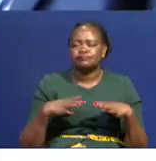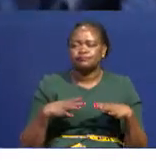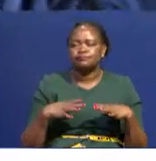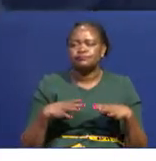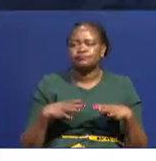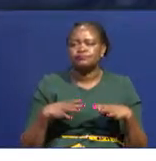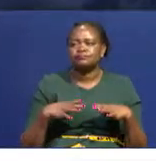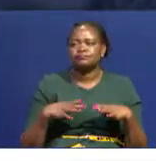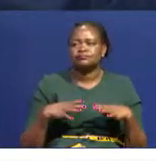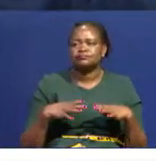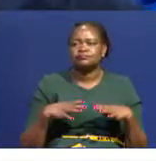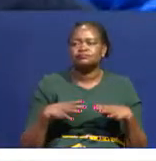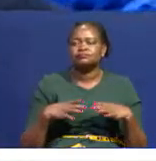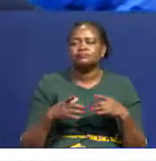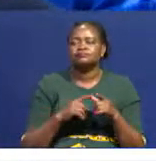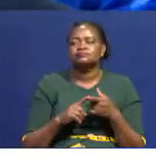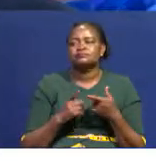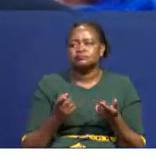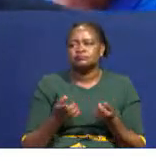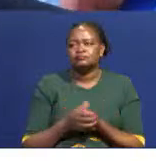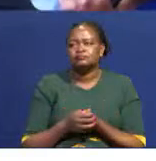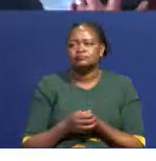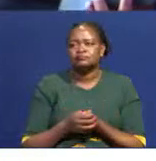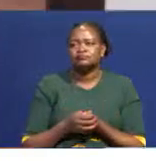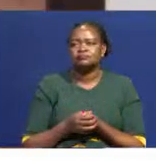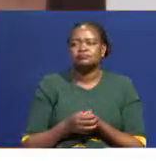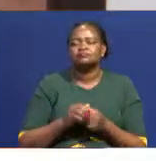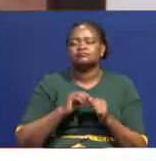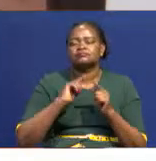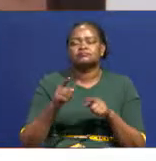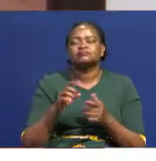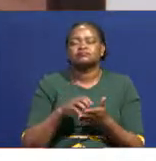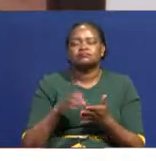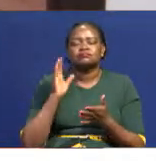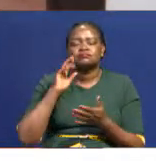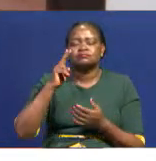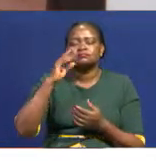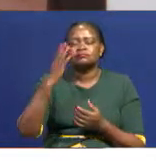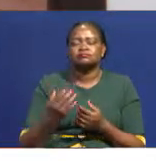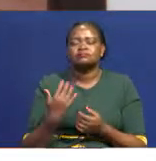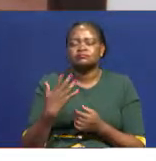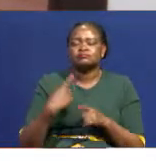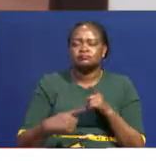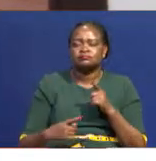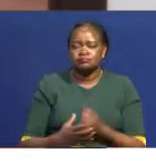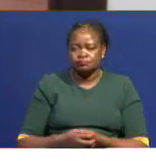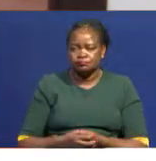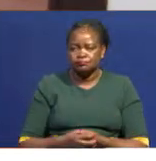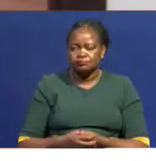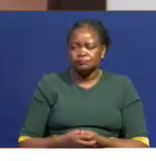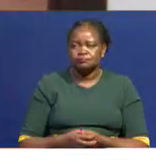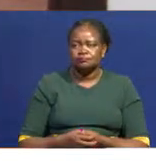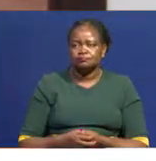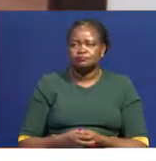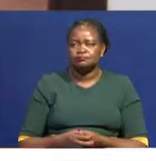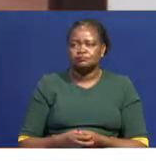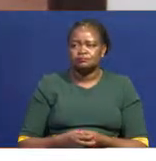persons. Pre-trial is set for 2nd May this year. Number 4, bond terms for